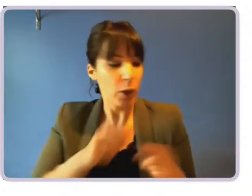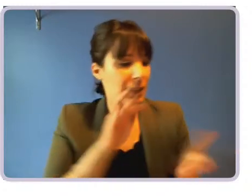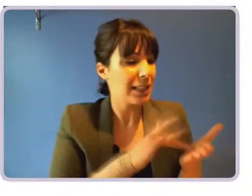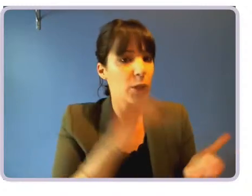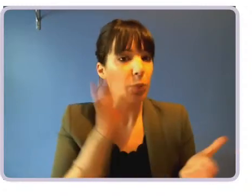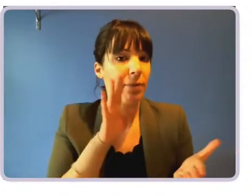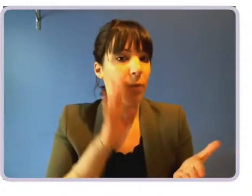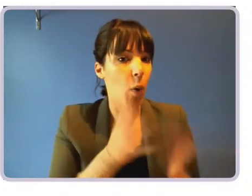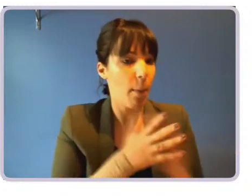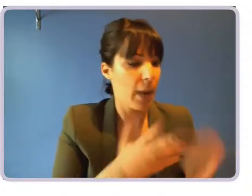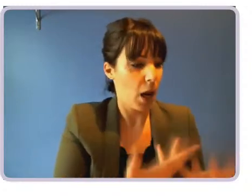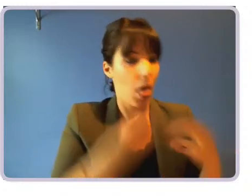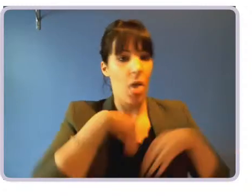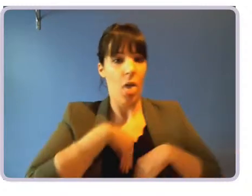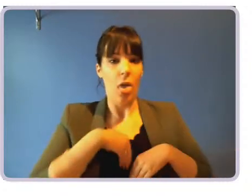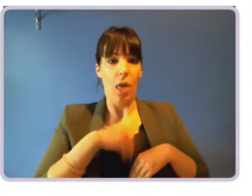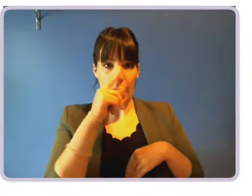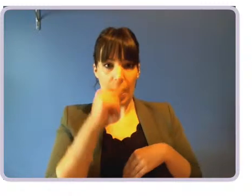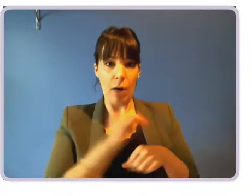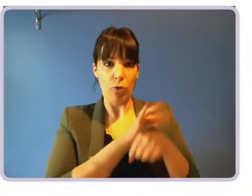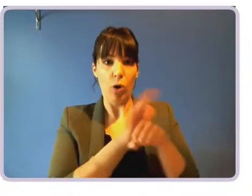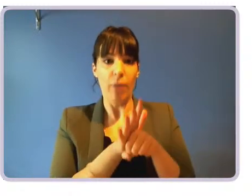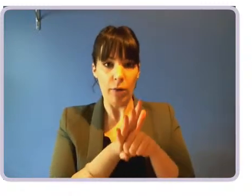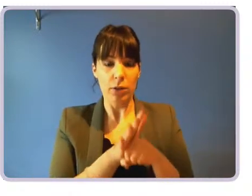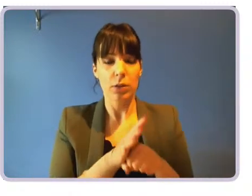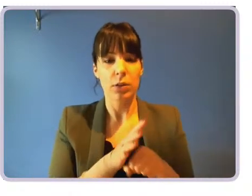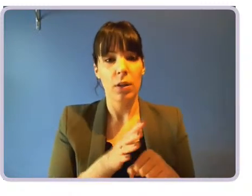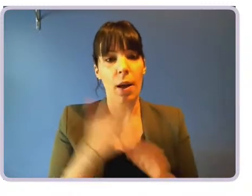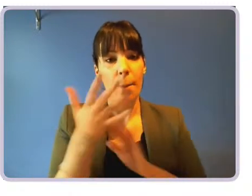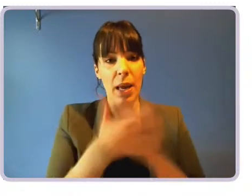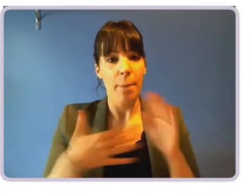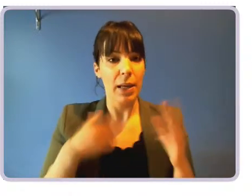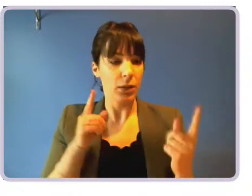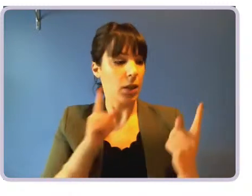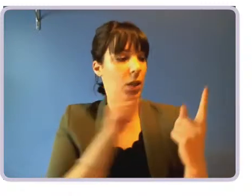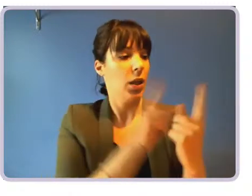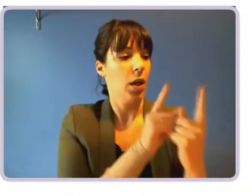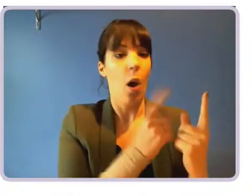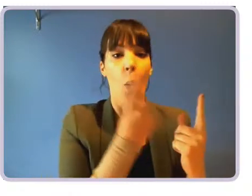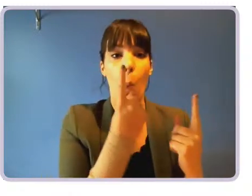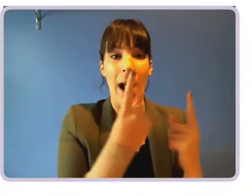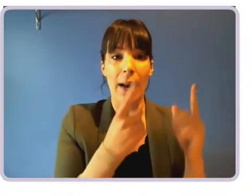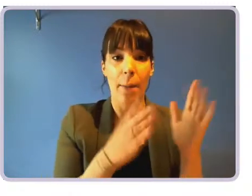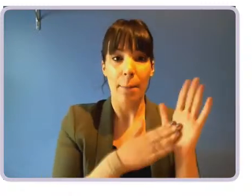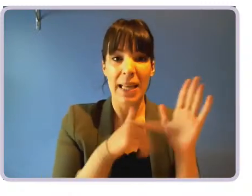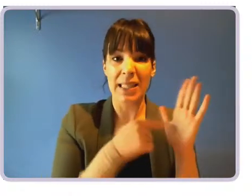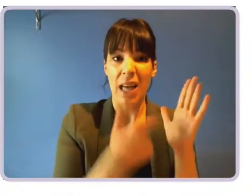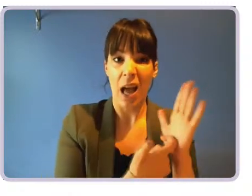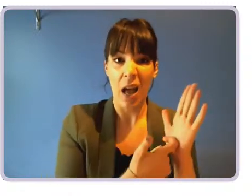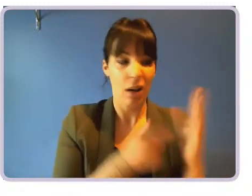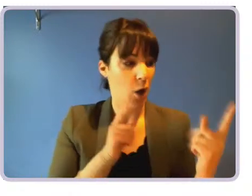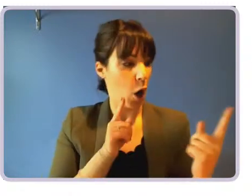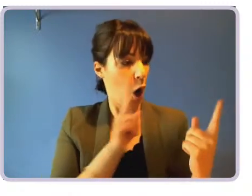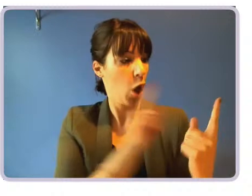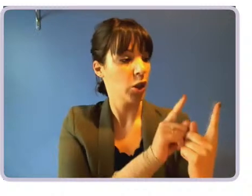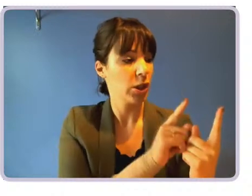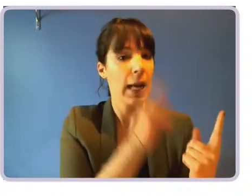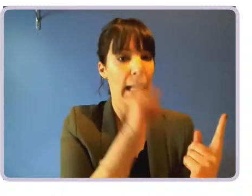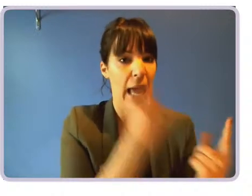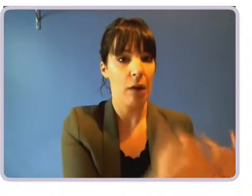1 metre in terms of direct contact, whereas aerosols are a bit smaller and last in